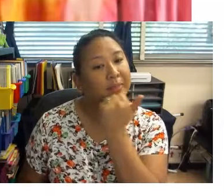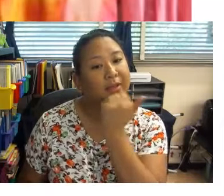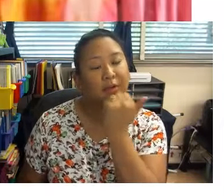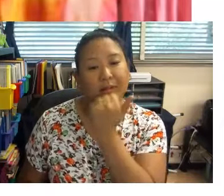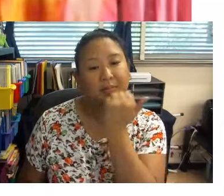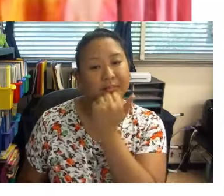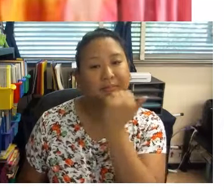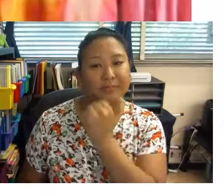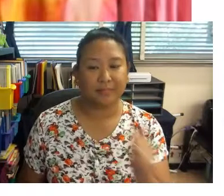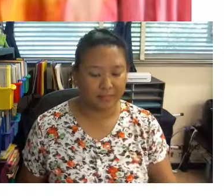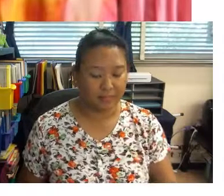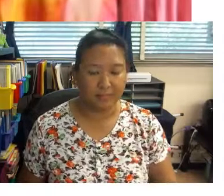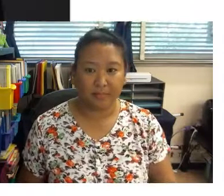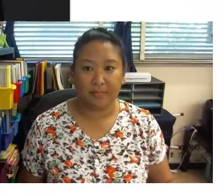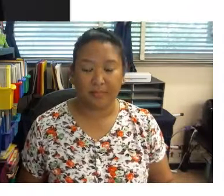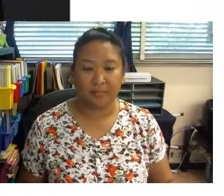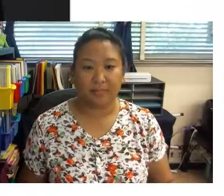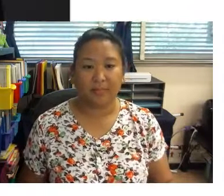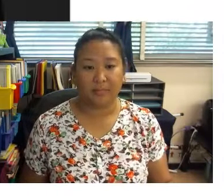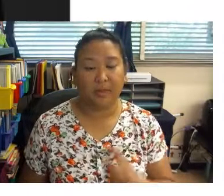cloth, material,